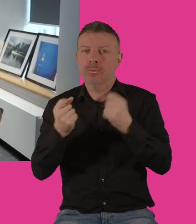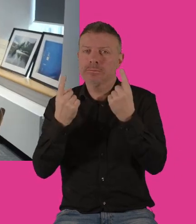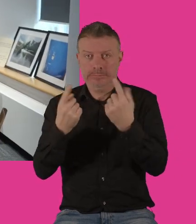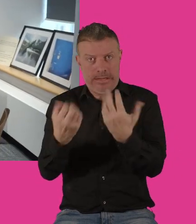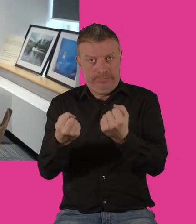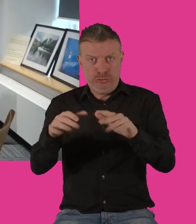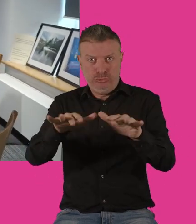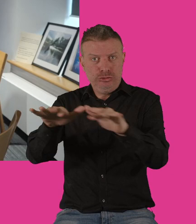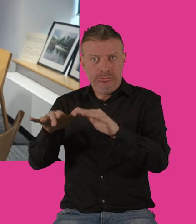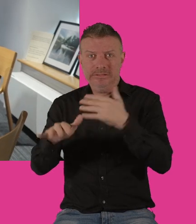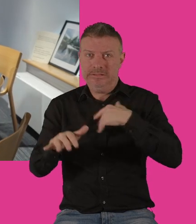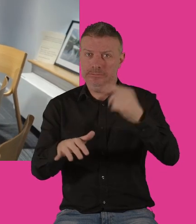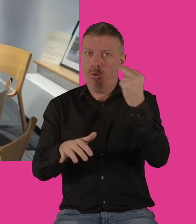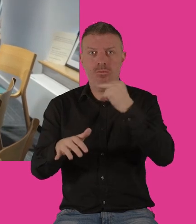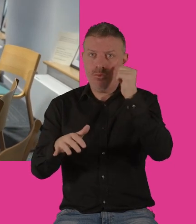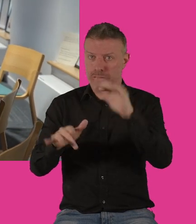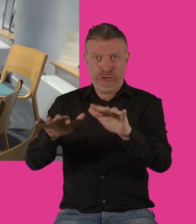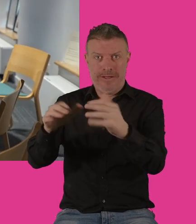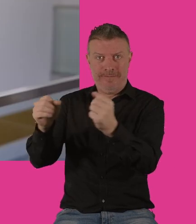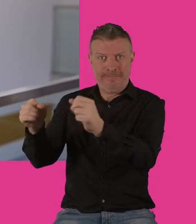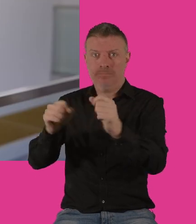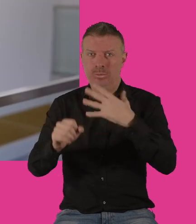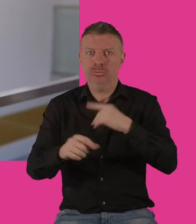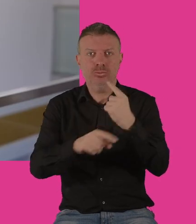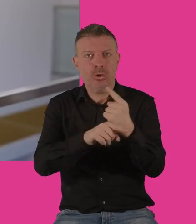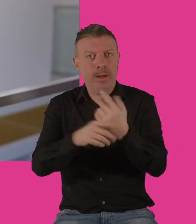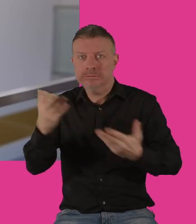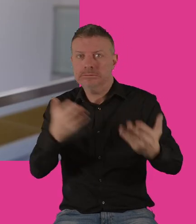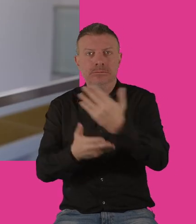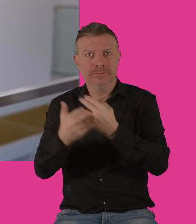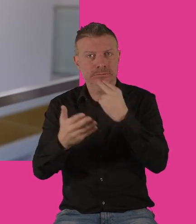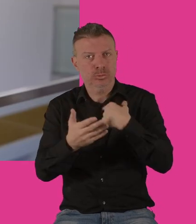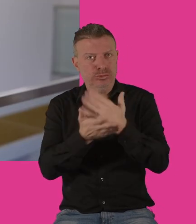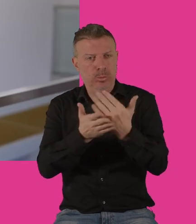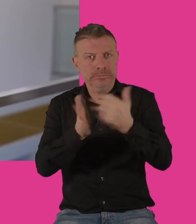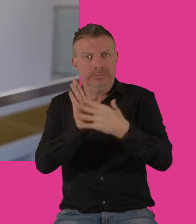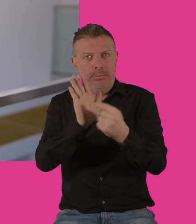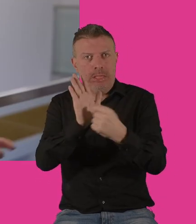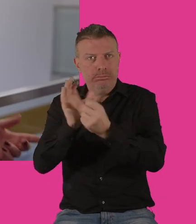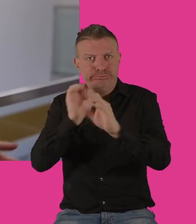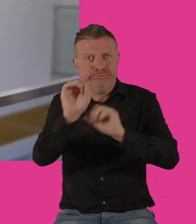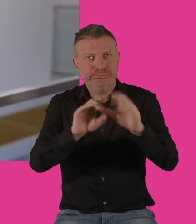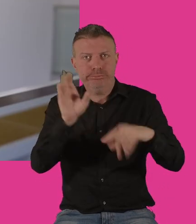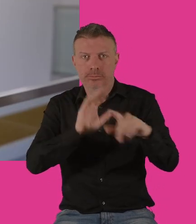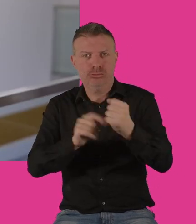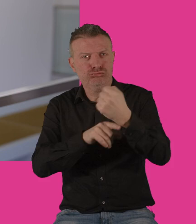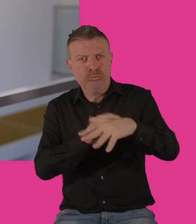available. They need to know that it's out there. So we need to talk about it. We need to be sharing best practice, talking about